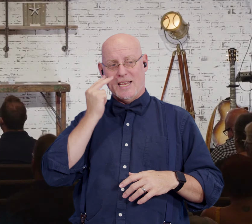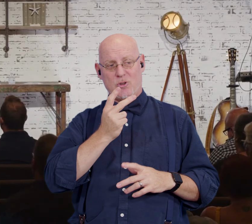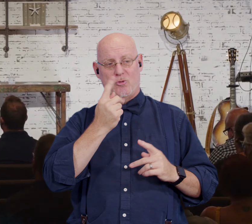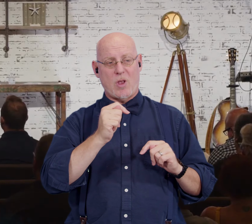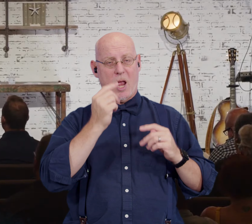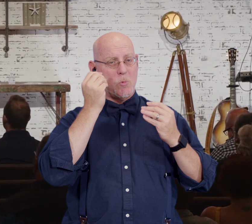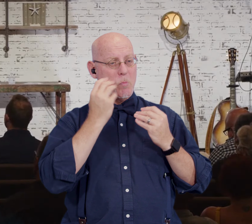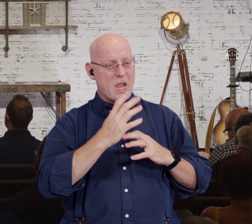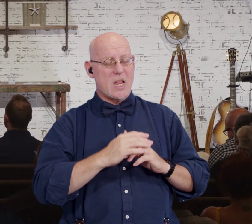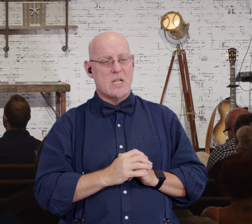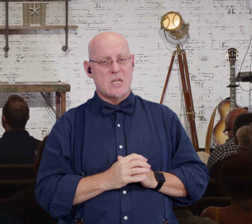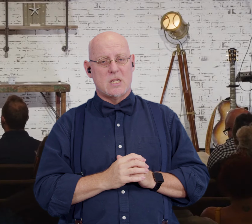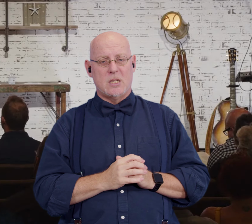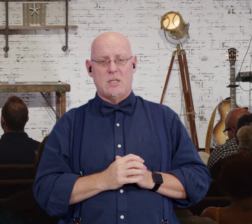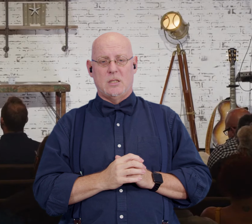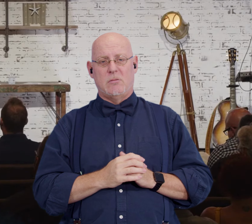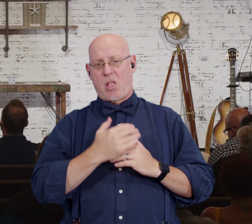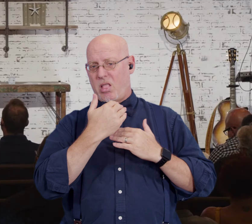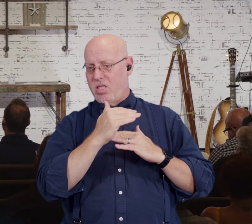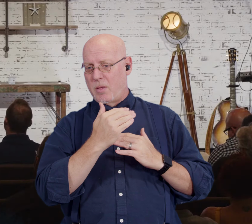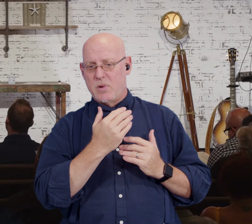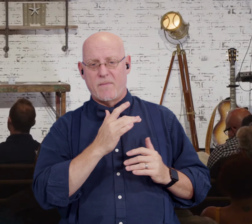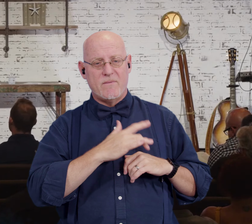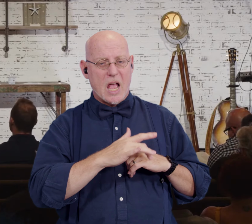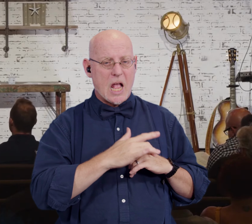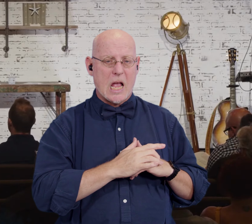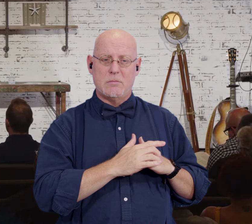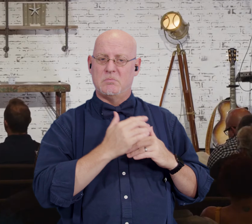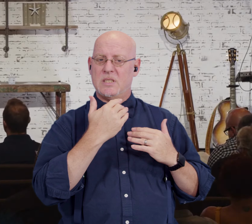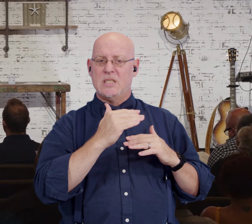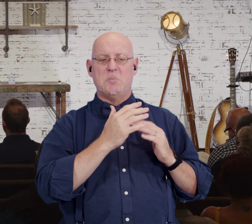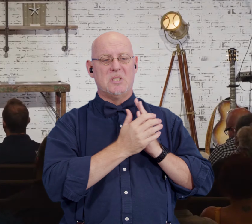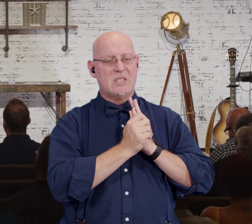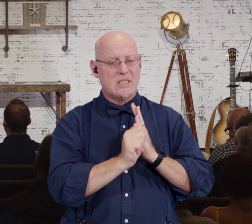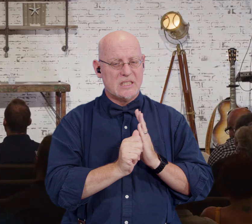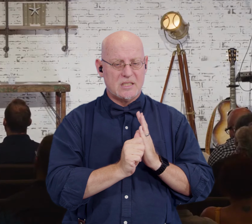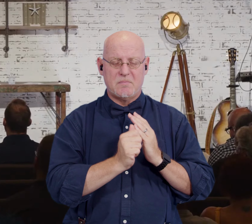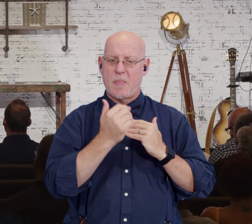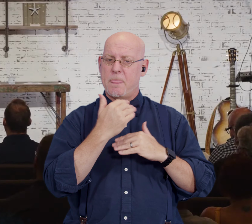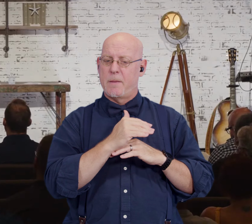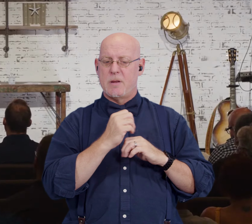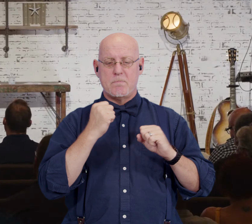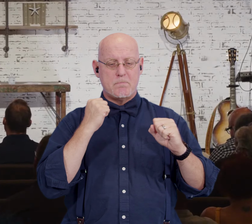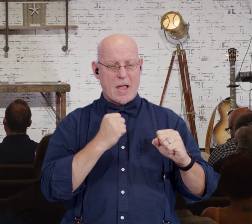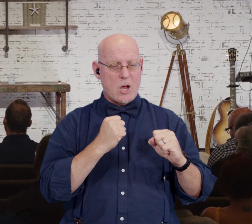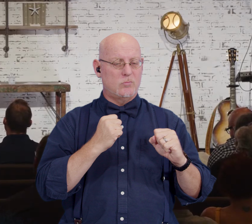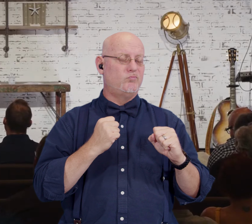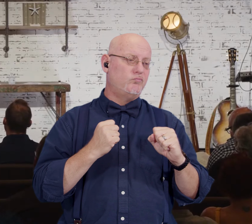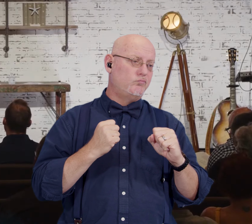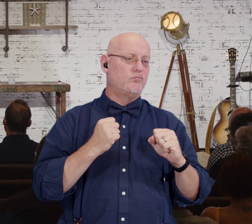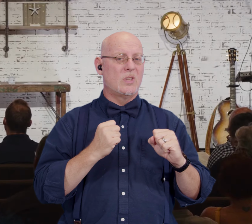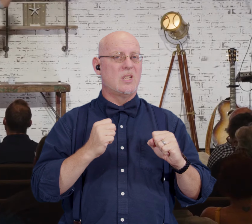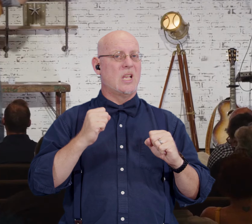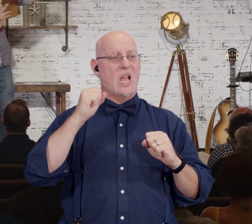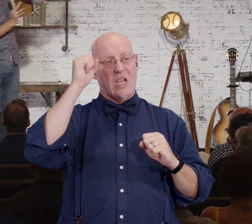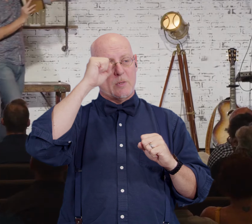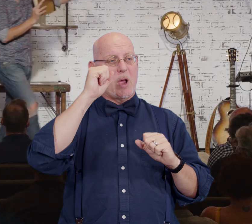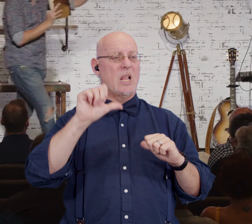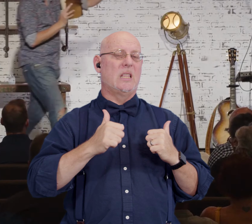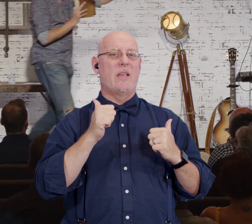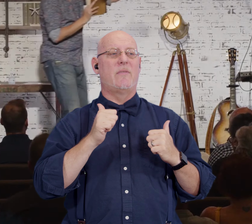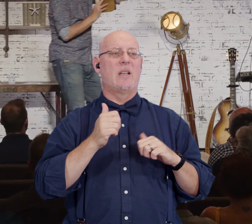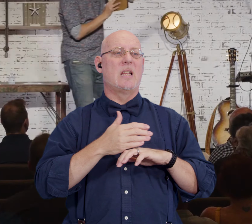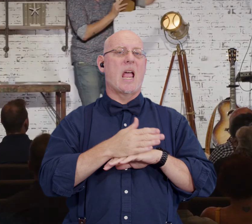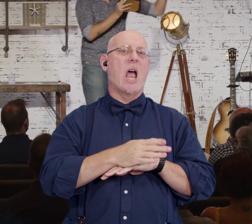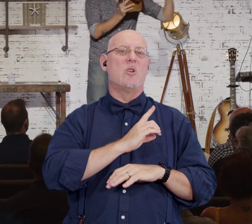see that you're trying to be obedient. You've got limited resources. You've got limited skills. You've got limited power. Solomon was living in this